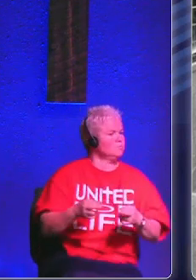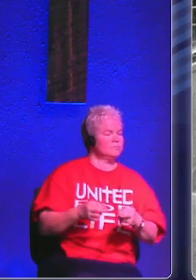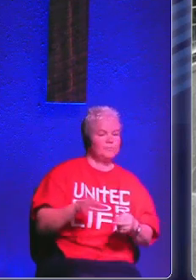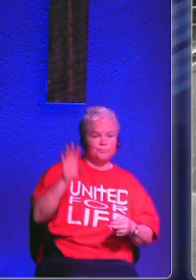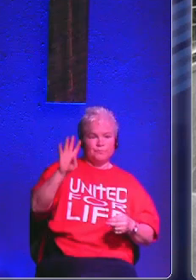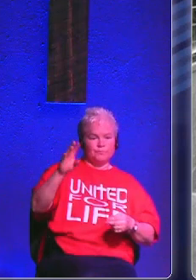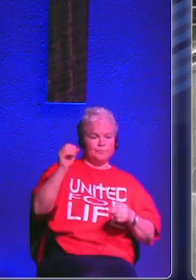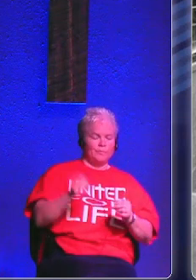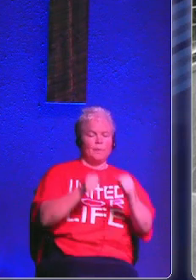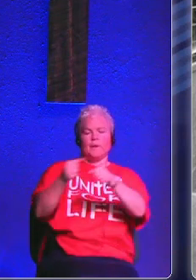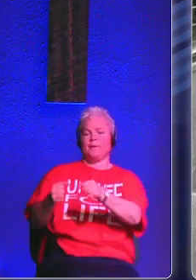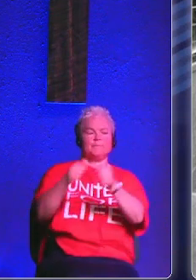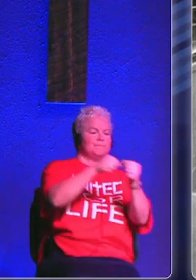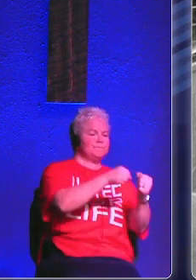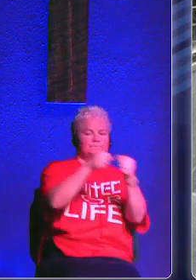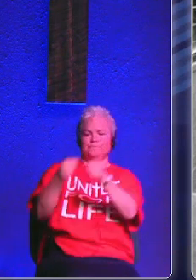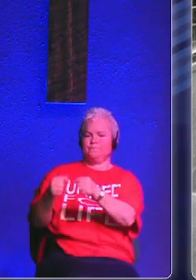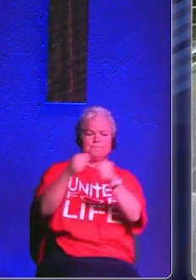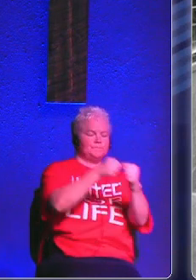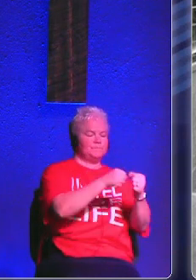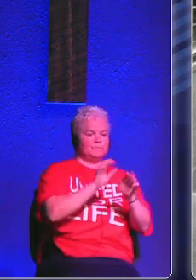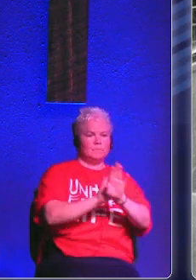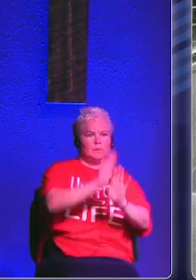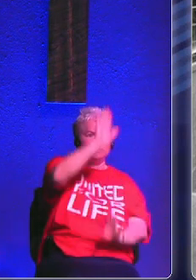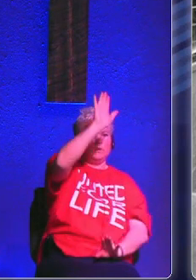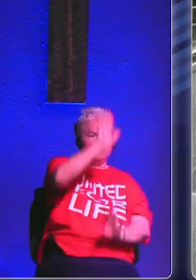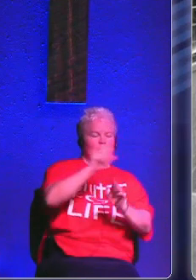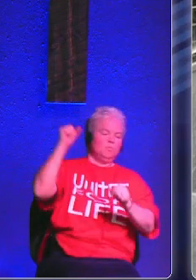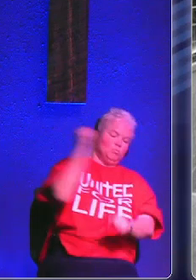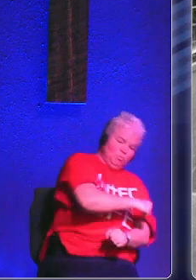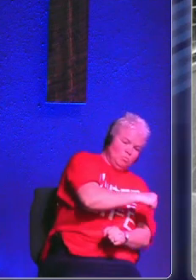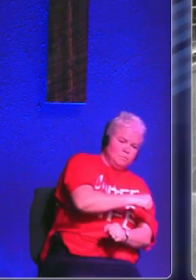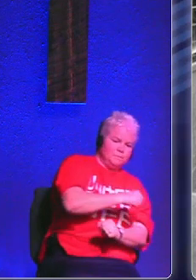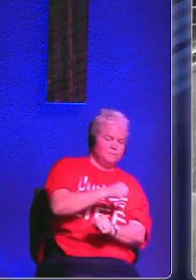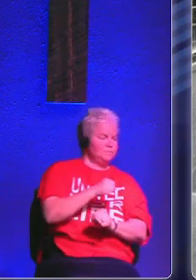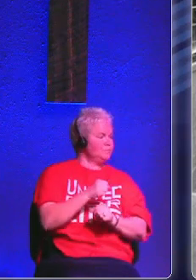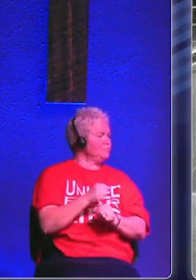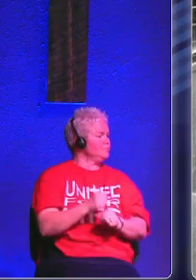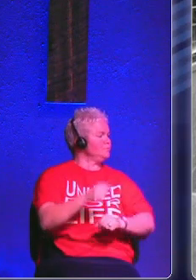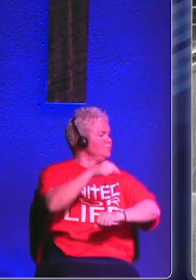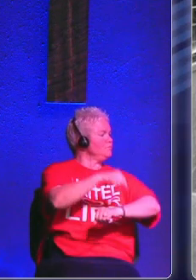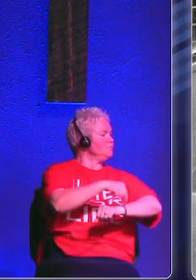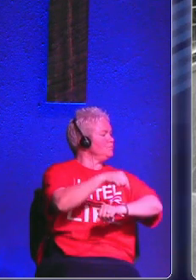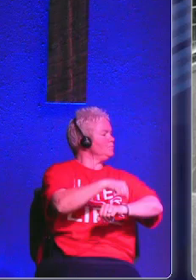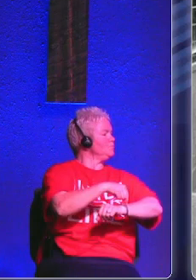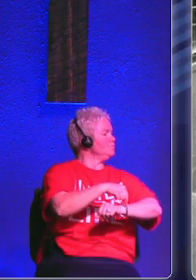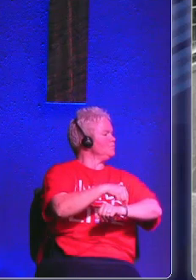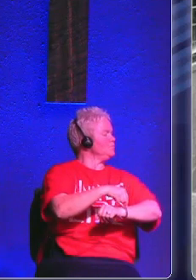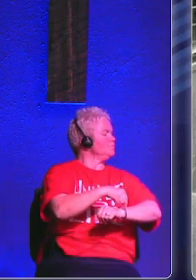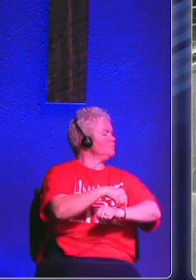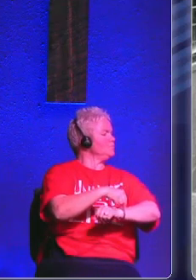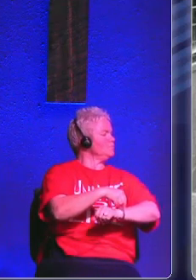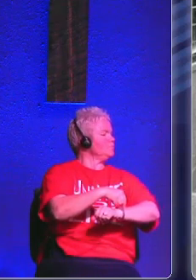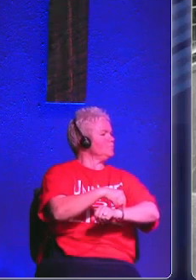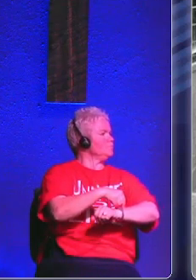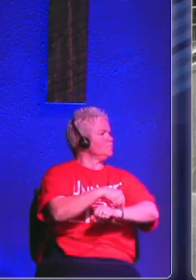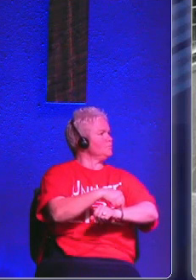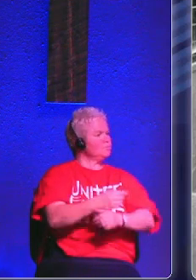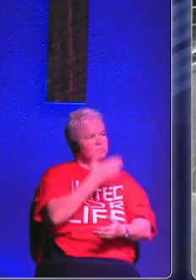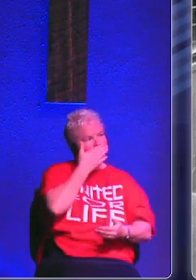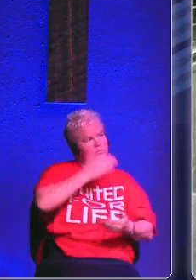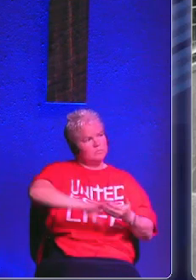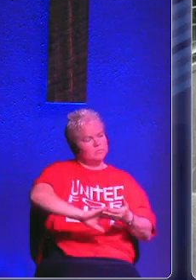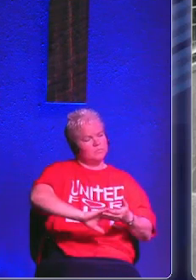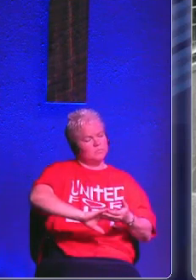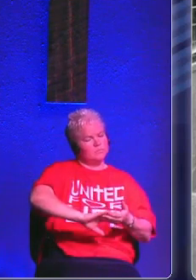only drive like 40 miles an hour on that road or you get your windshield bashed out. But there were times where the traffic would be